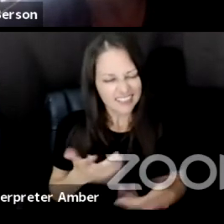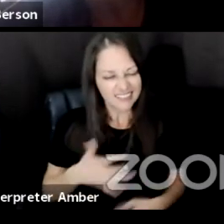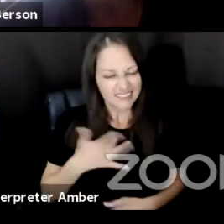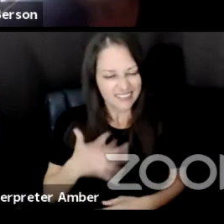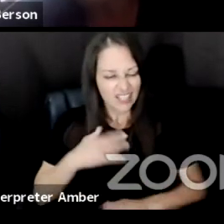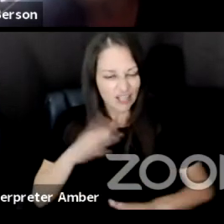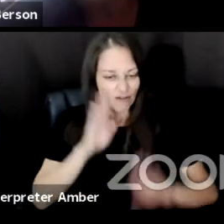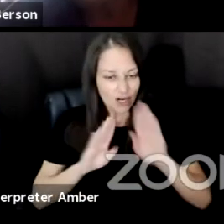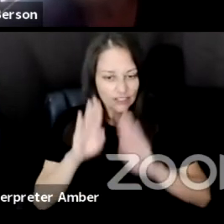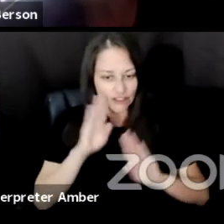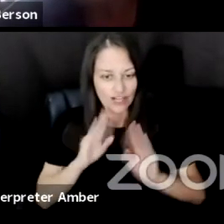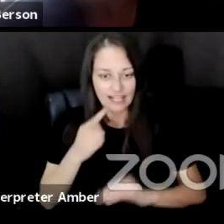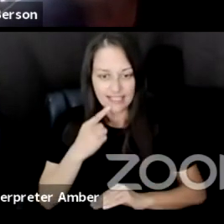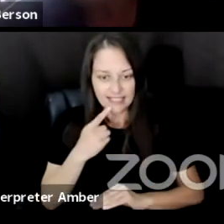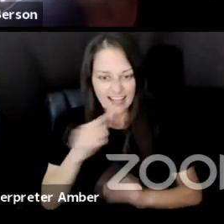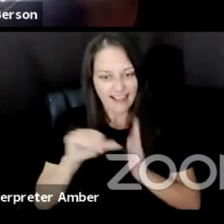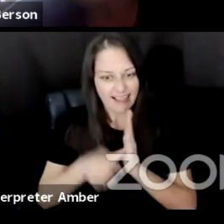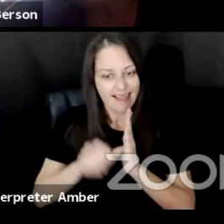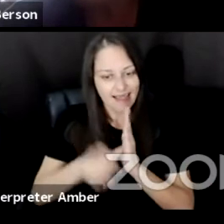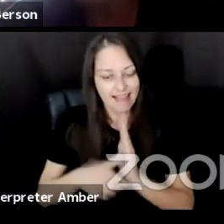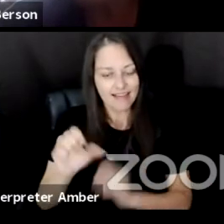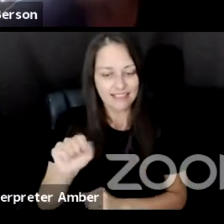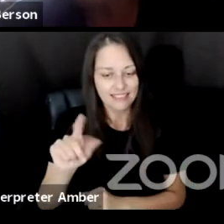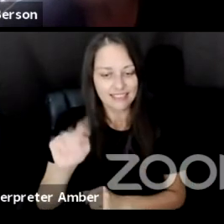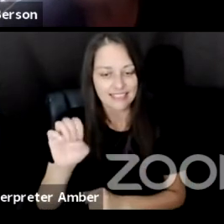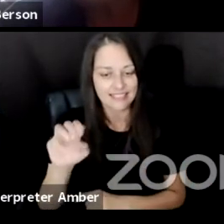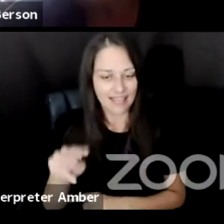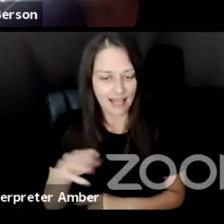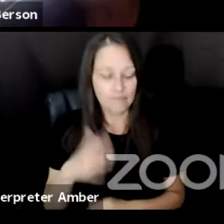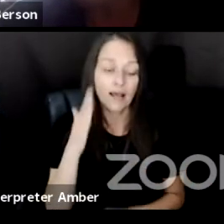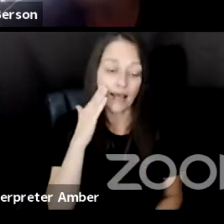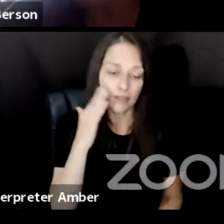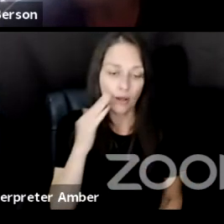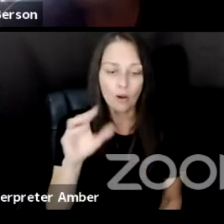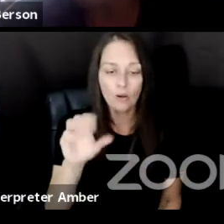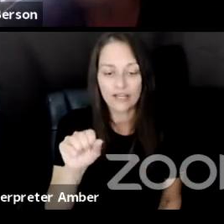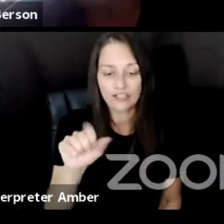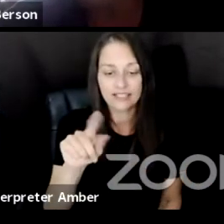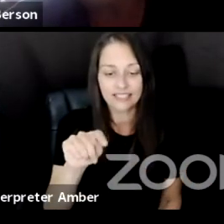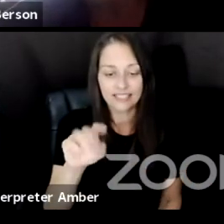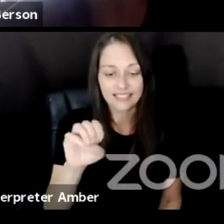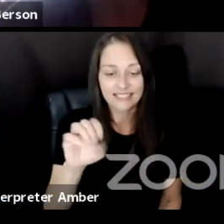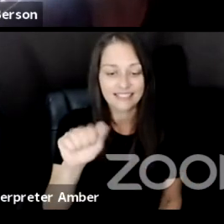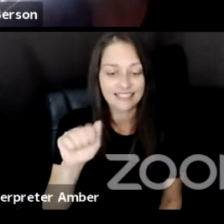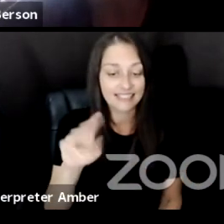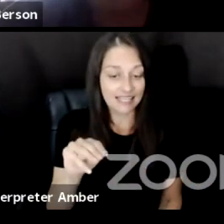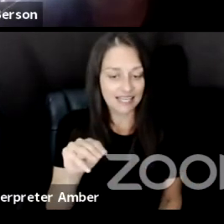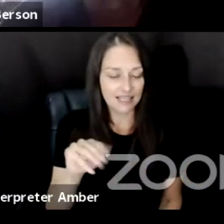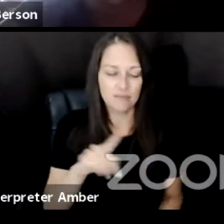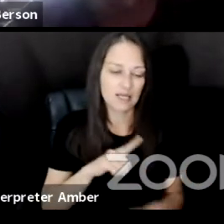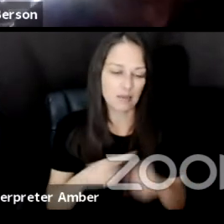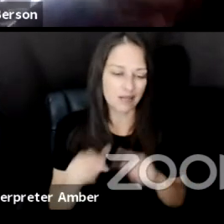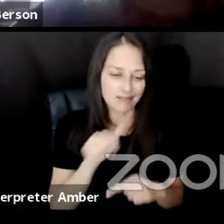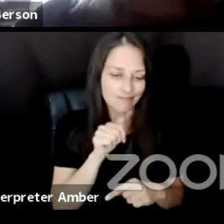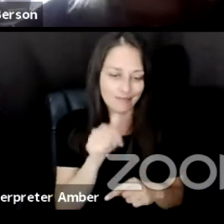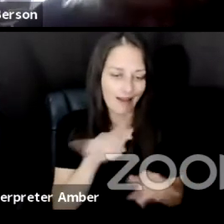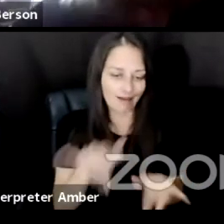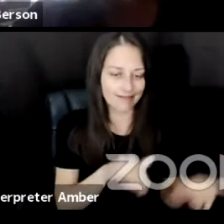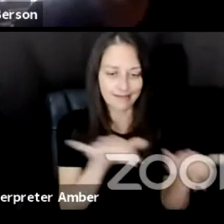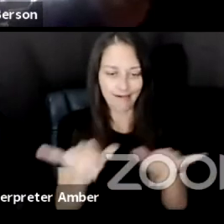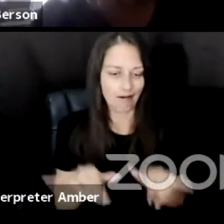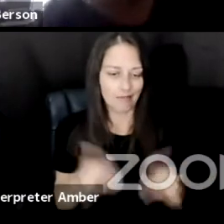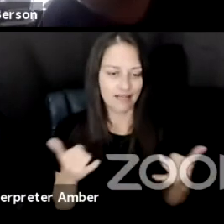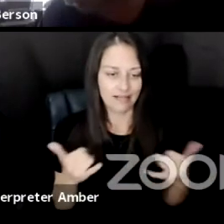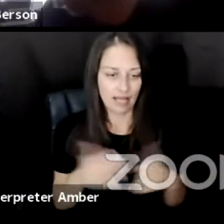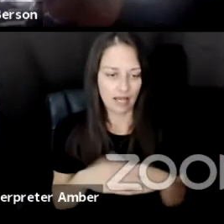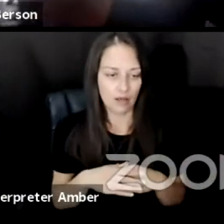out like the arts. And I know there's like STEAM, and but like not everyone like uses that, but like, you know, everyone's like, oh, you